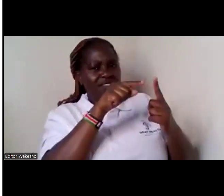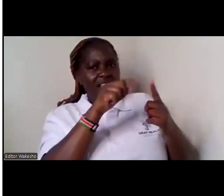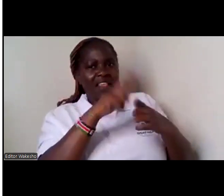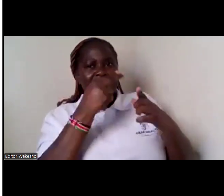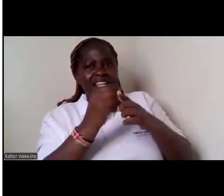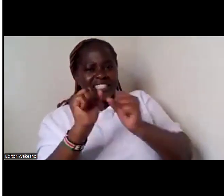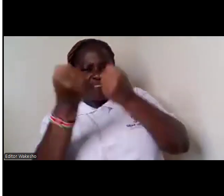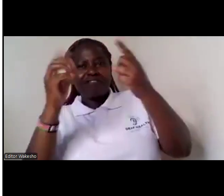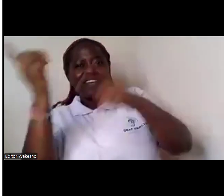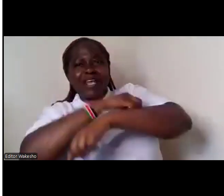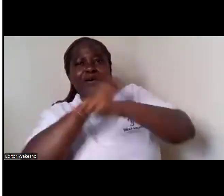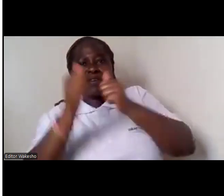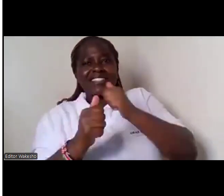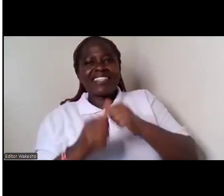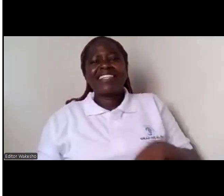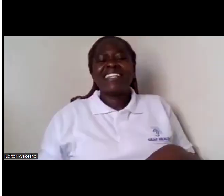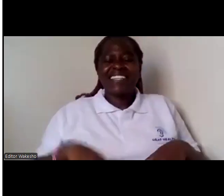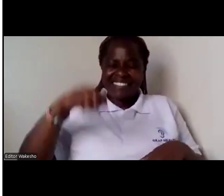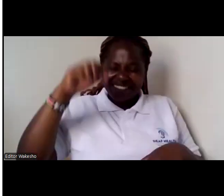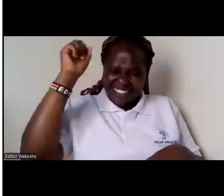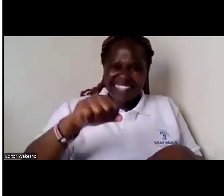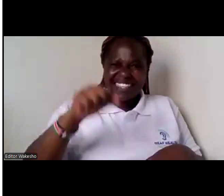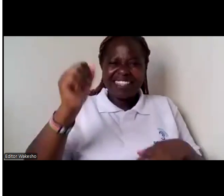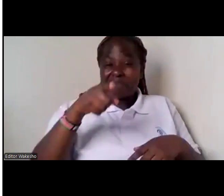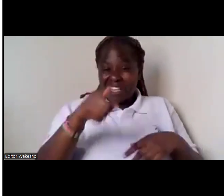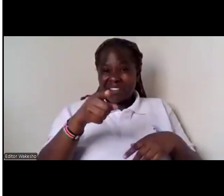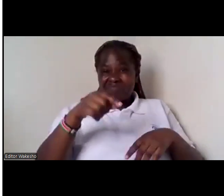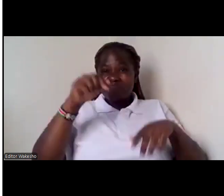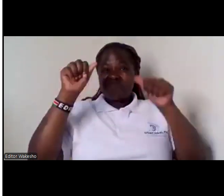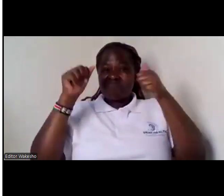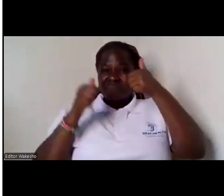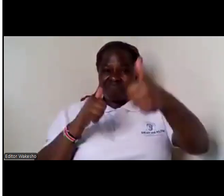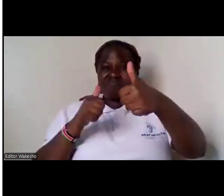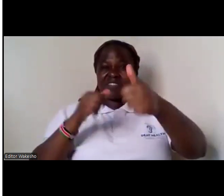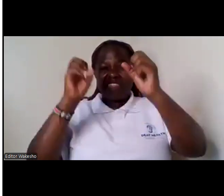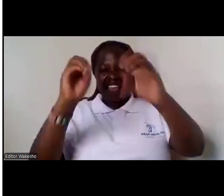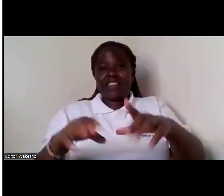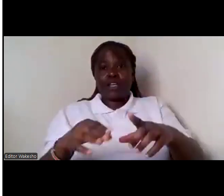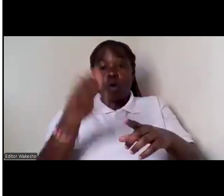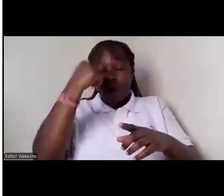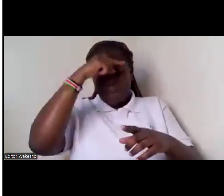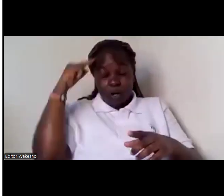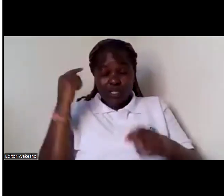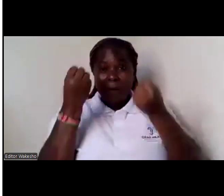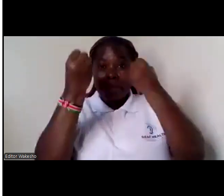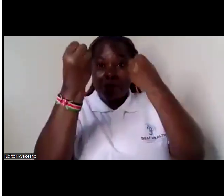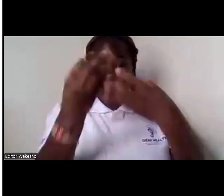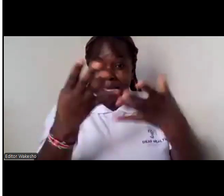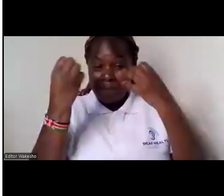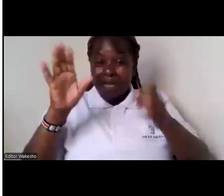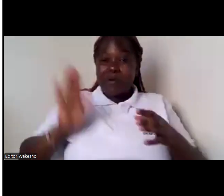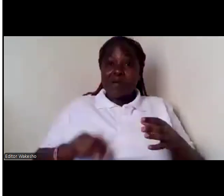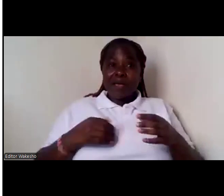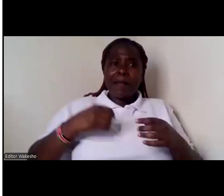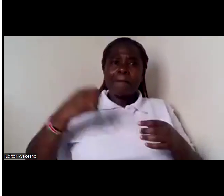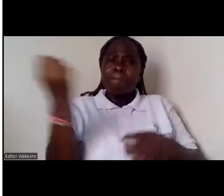record. And the reason is because a lot of women do not have regular periods. A calendar method only